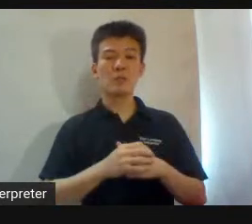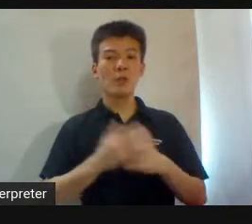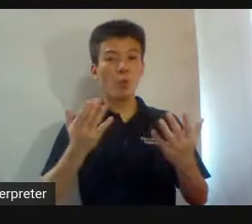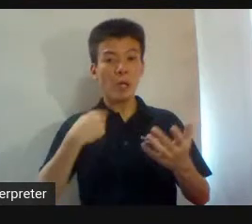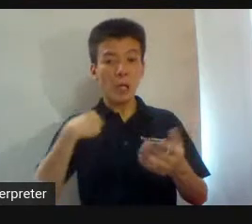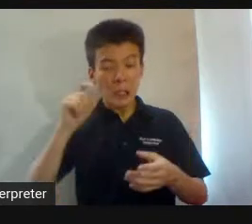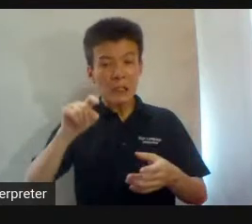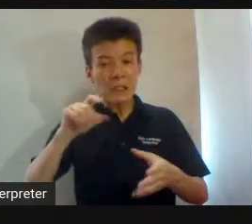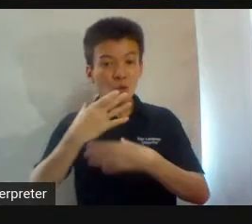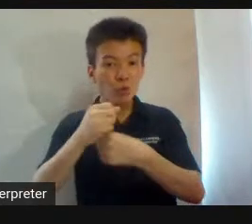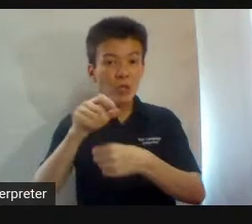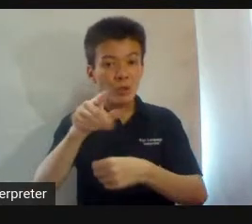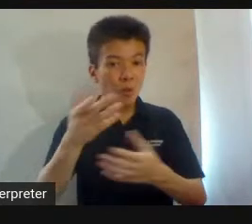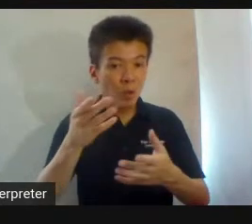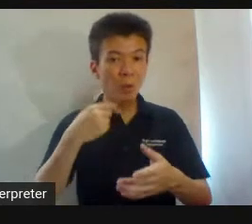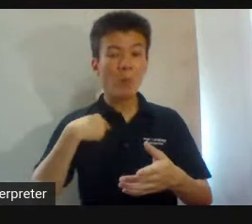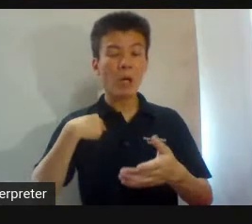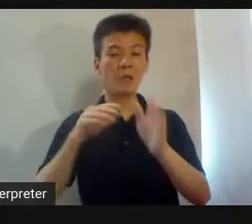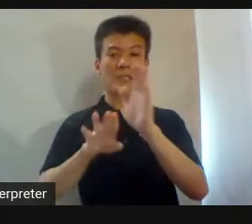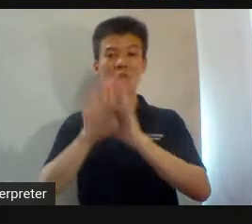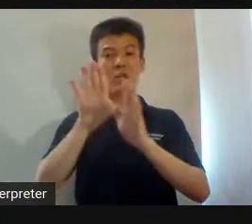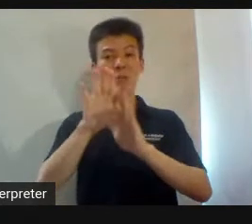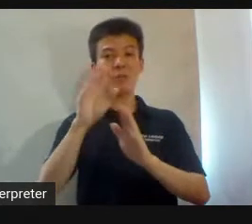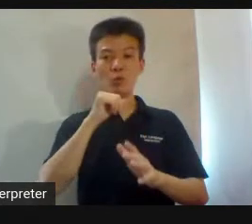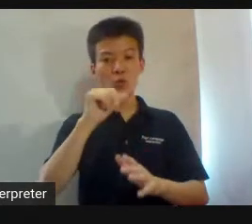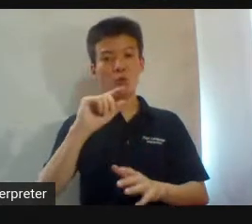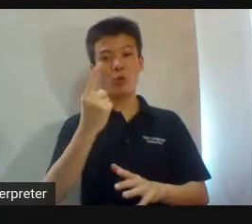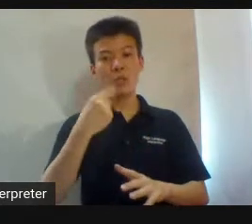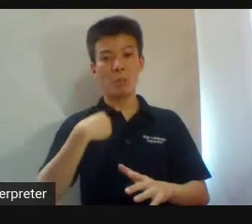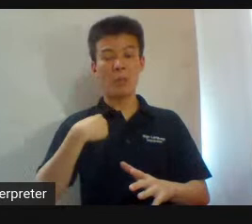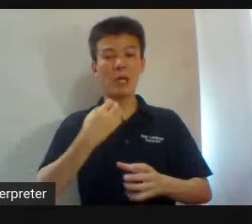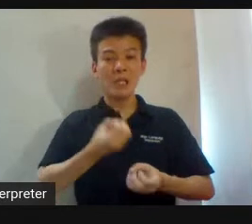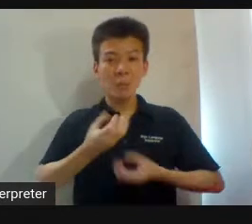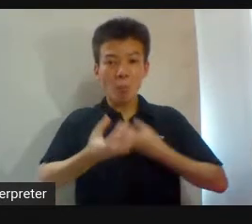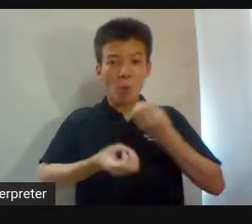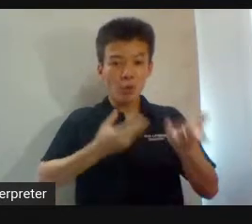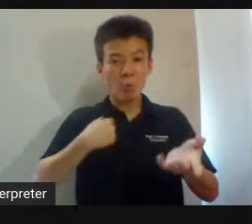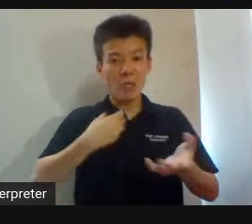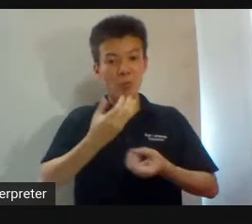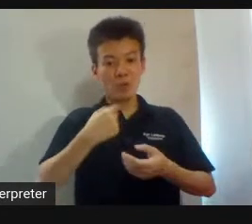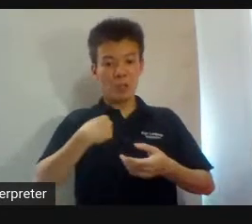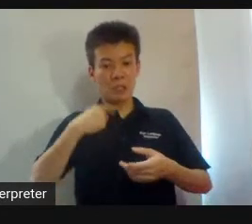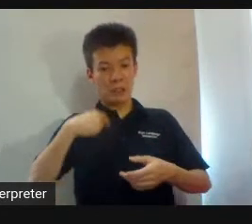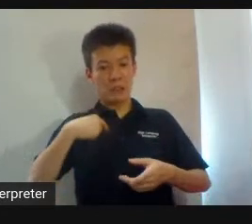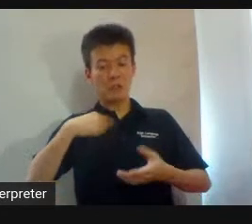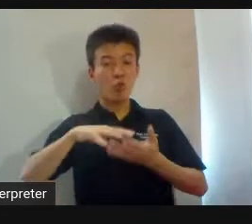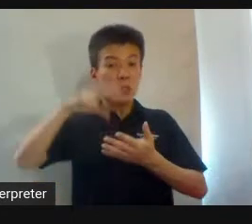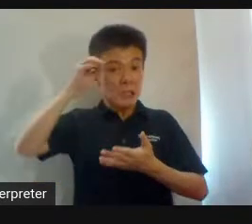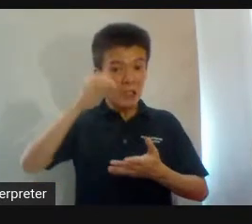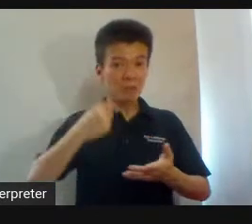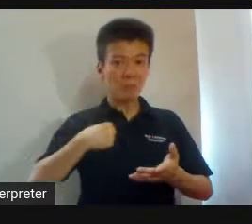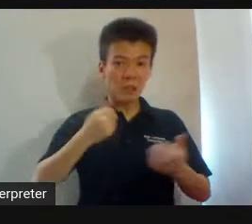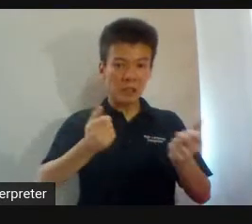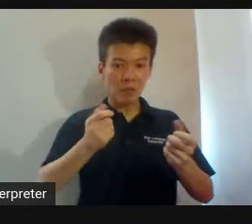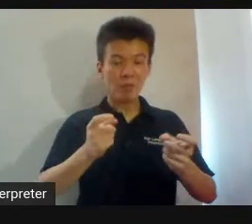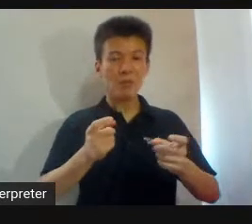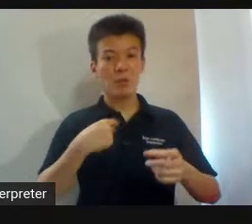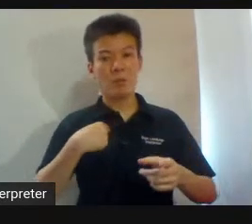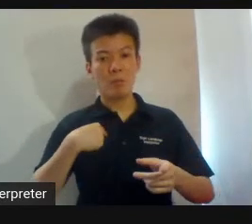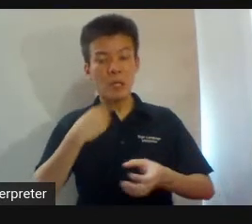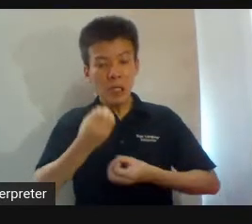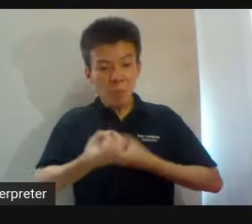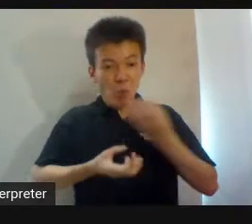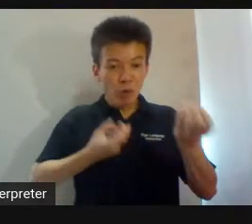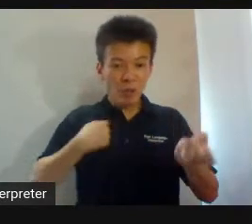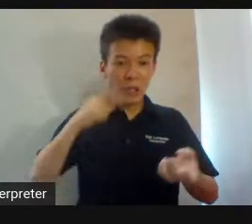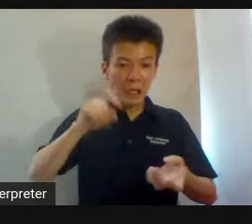I need to trust you with is my development and not just with my emotions. My emotions are something I need to learn how to manage. My emotions are something